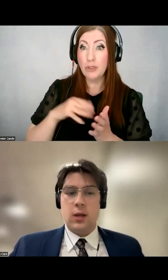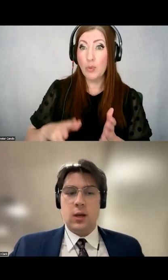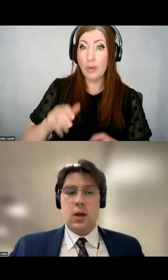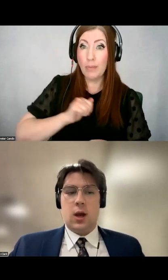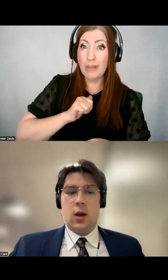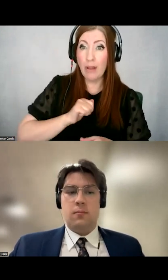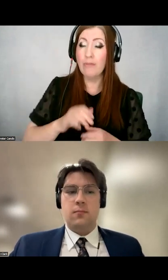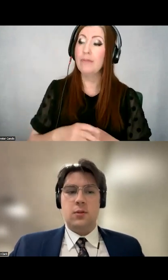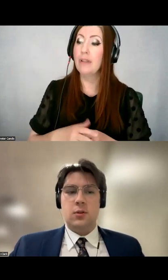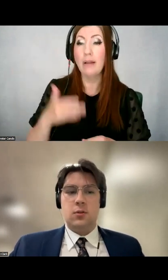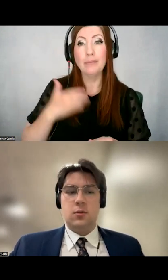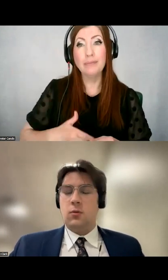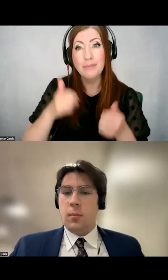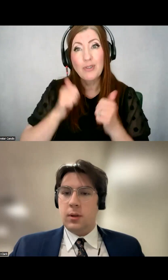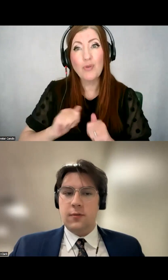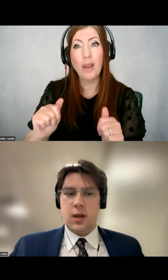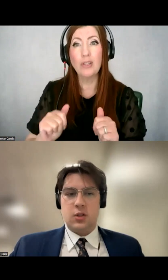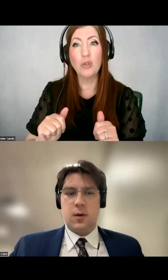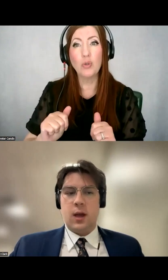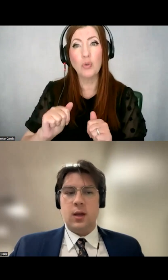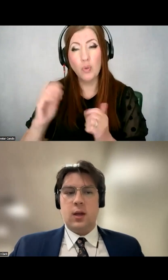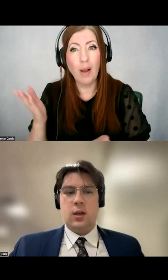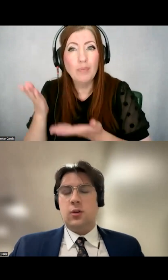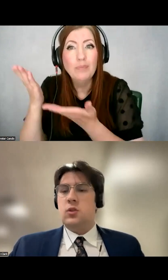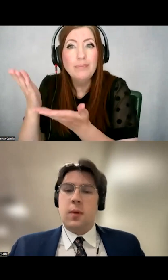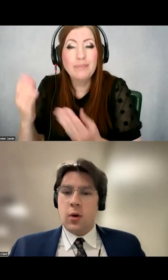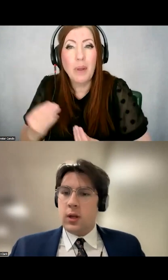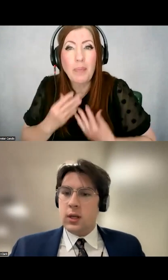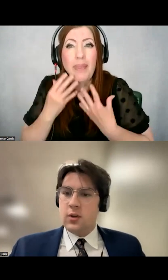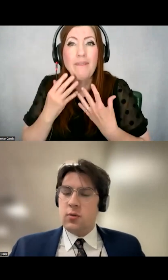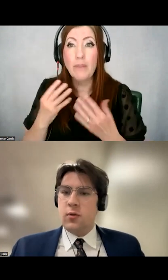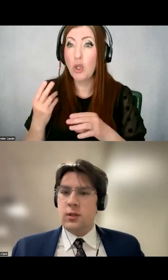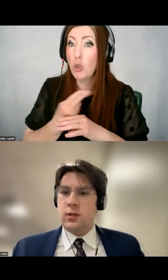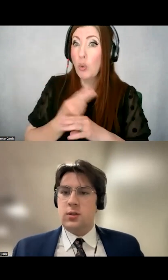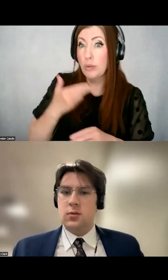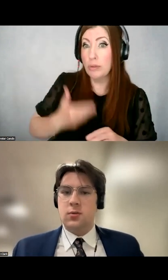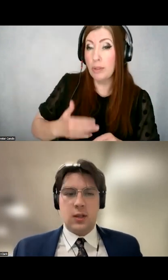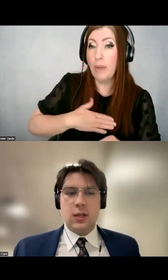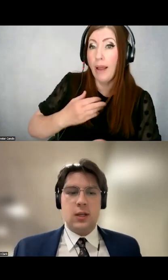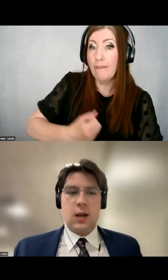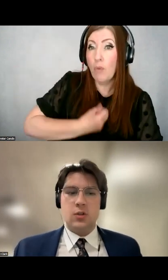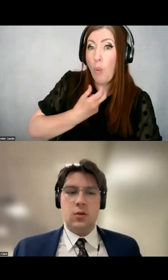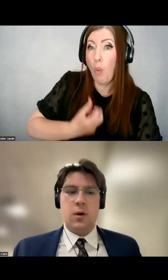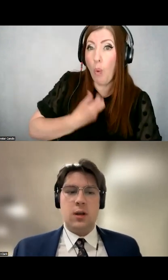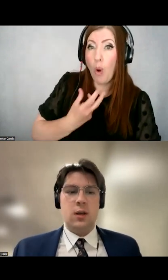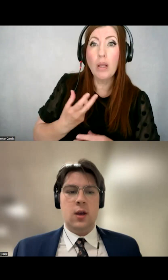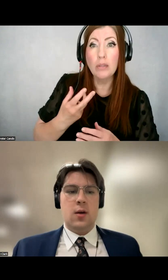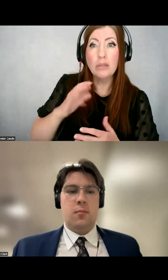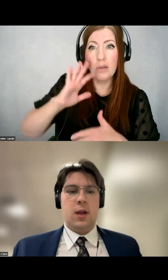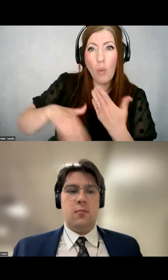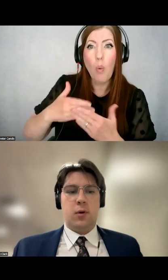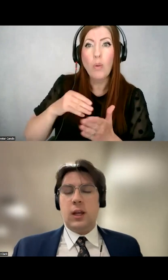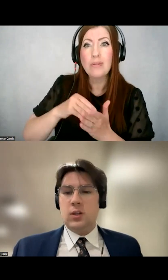really tried to uplift, not just by using my own individual voice to represent the entire student